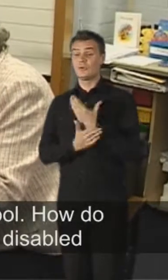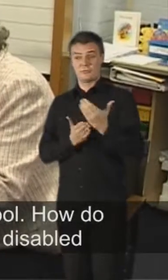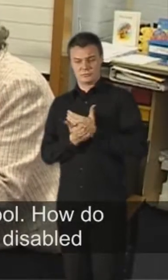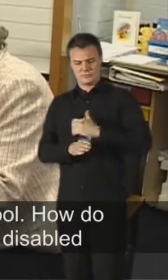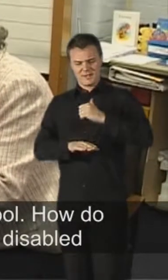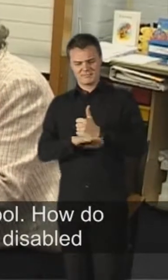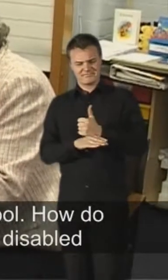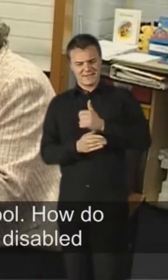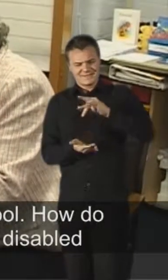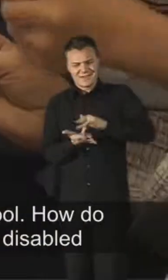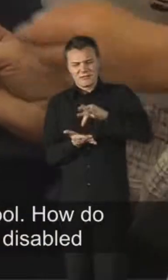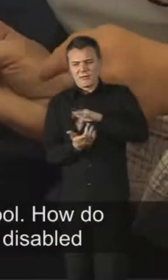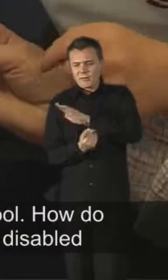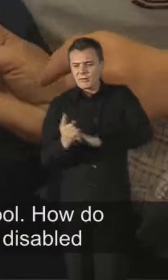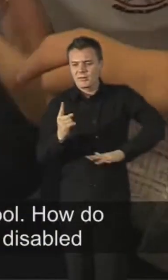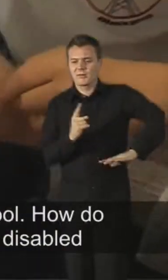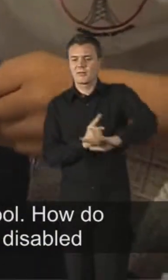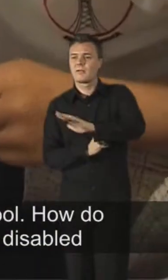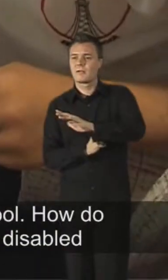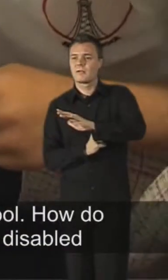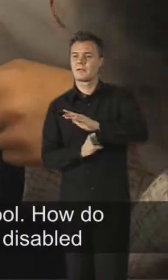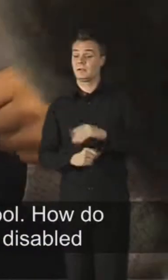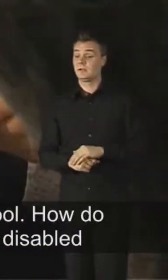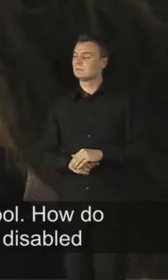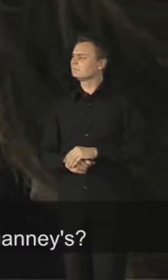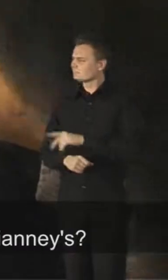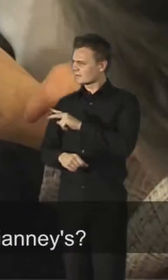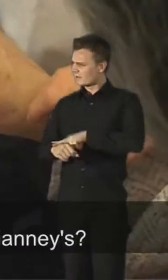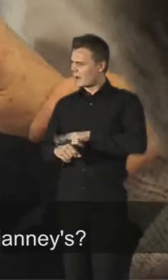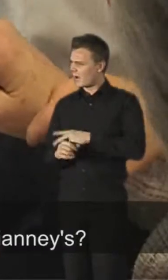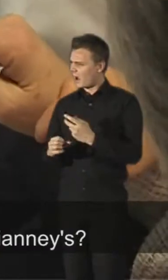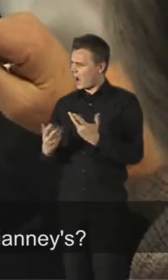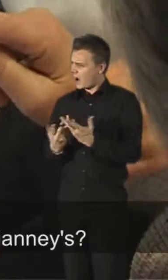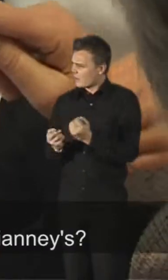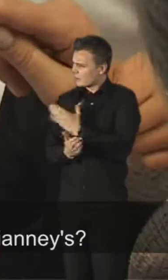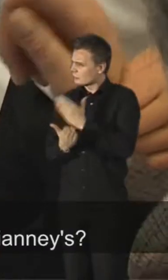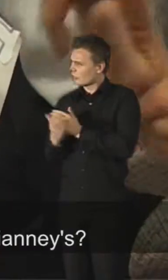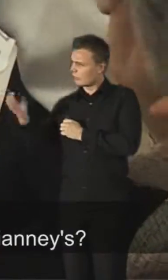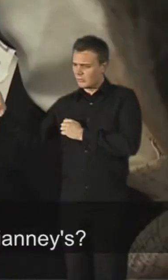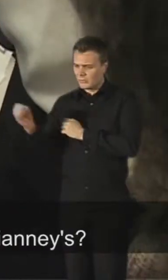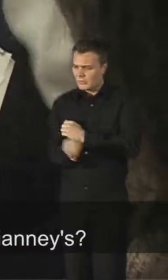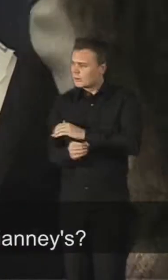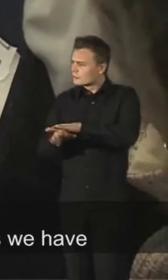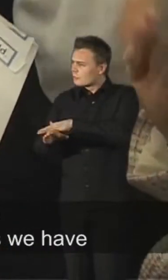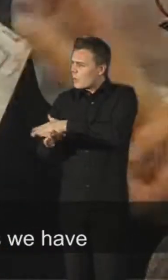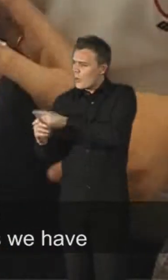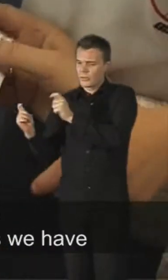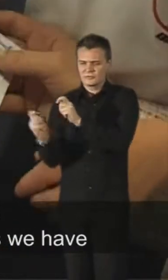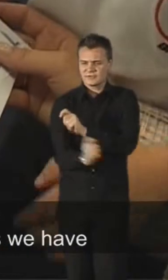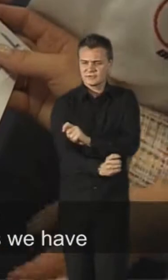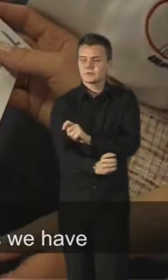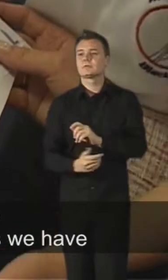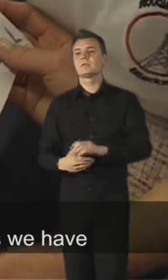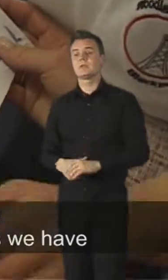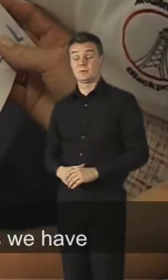heart of the school. How do staff ensure the smooth transition of disabled pupils from Woodlands to St John Vianney's?